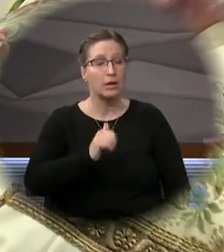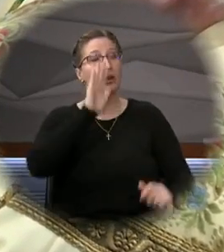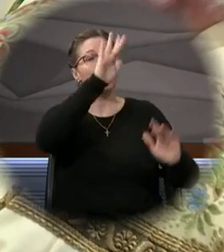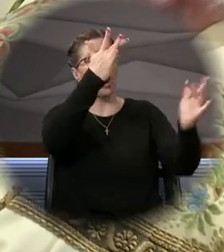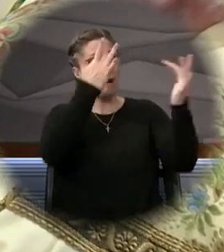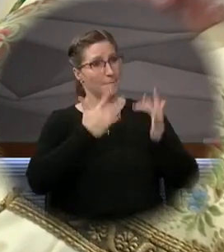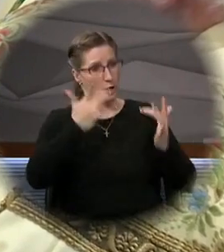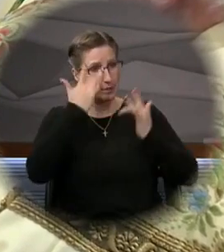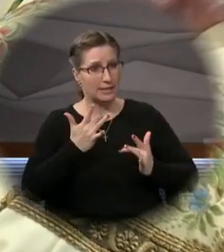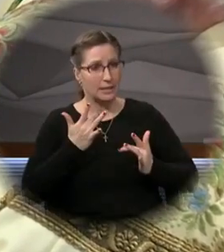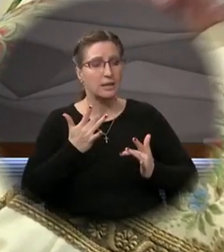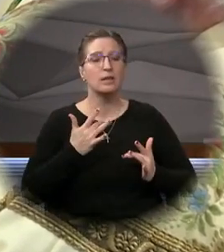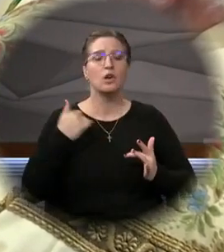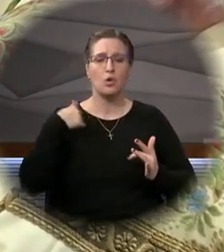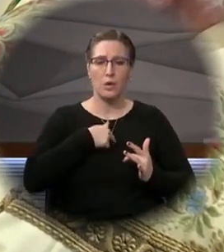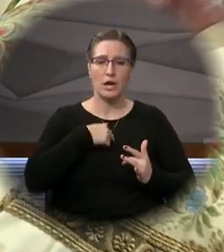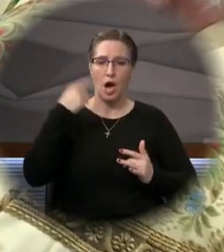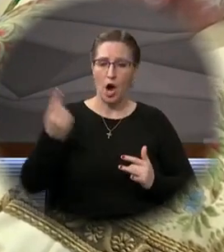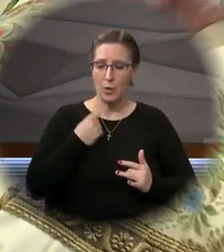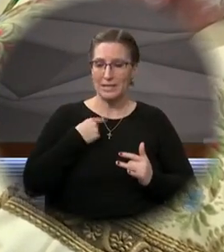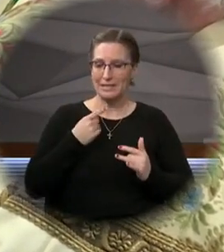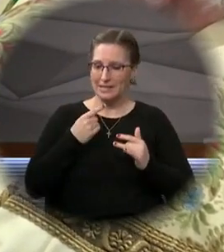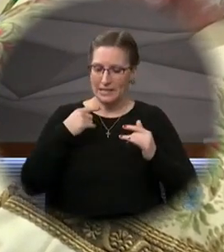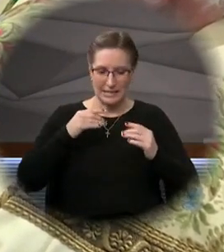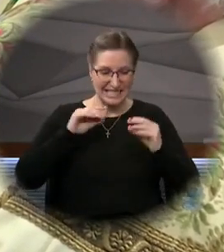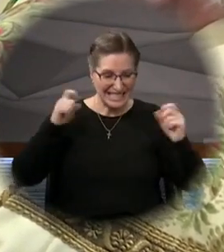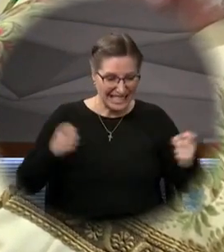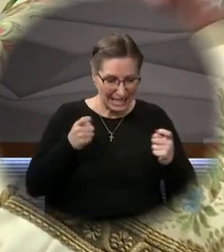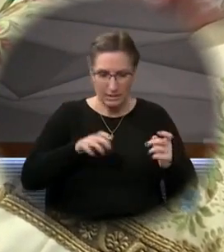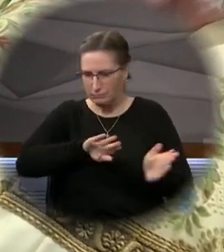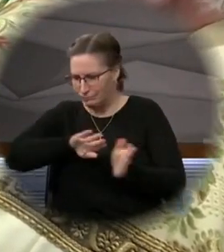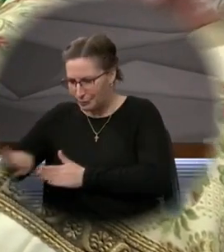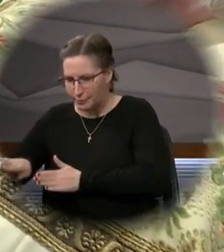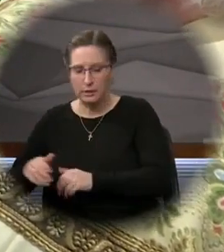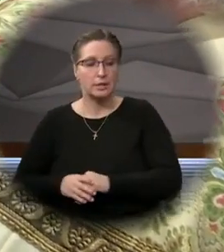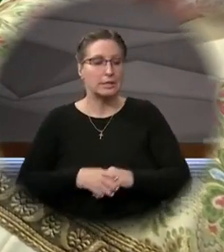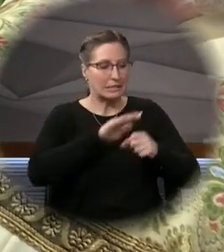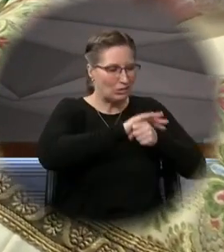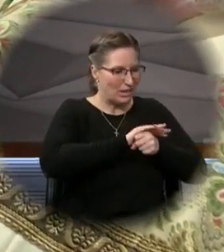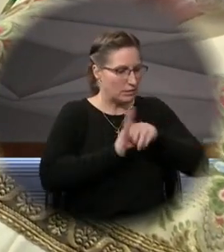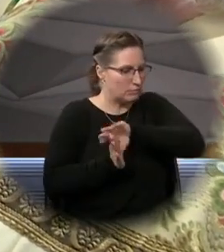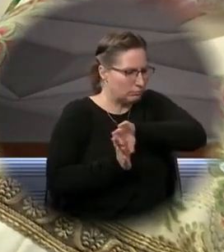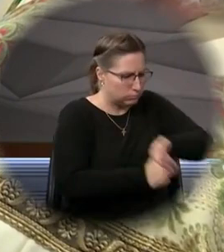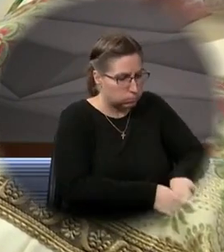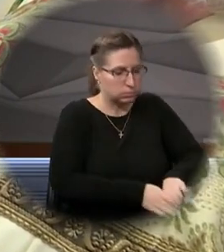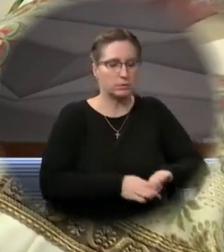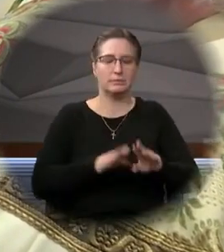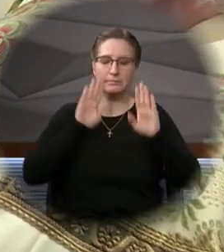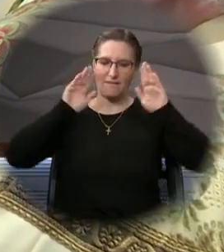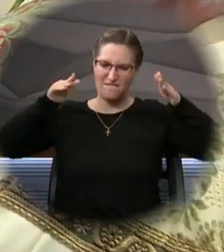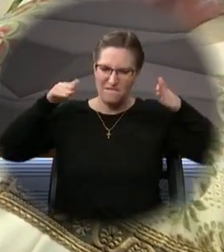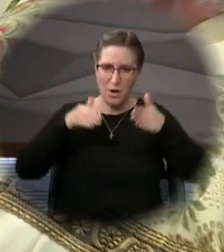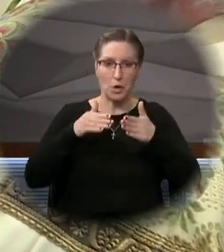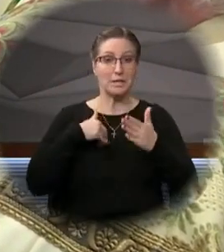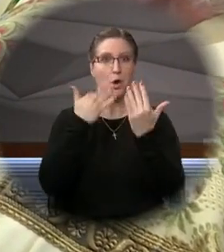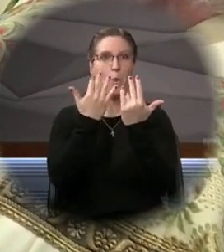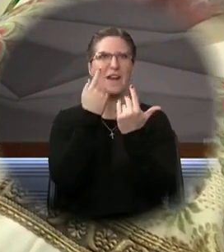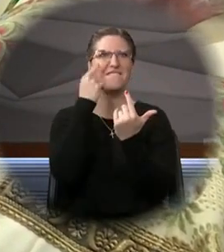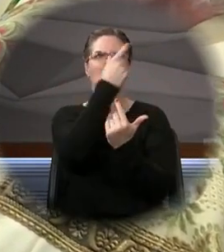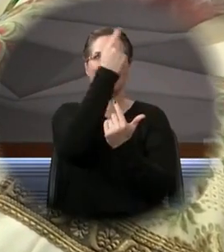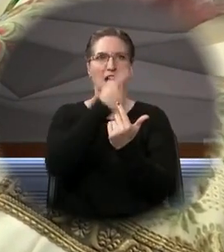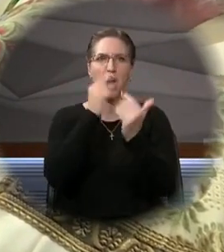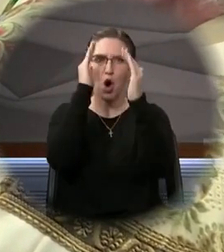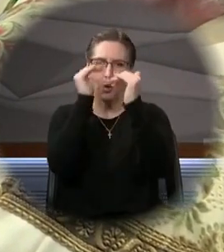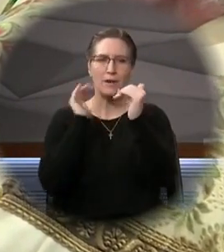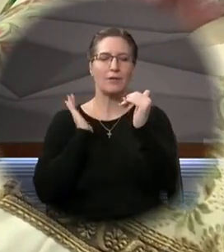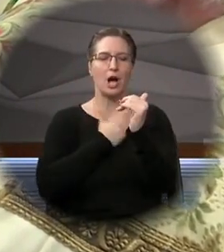your mercy, we may be always free from sin and safe from all distress, as we await the blessed